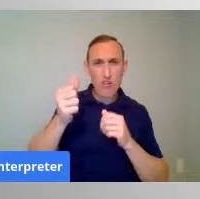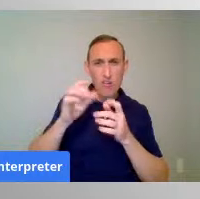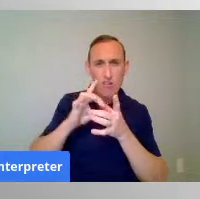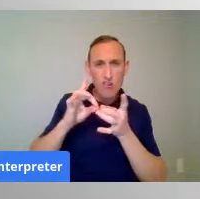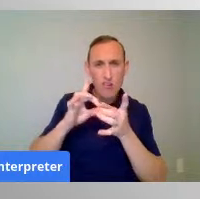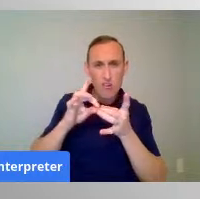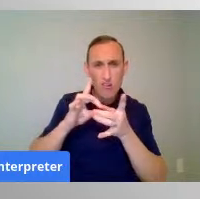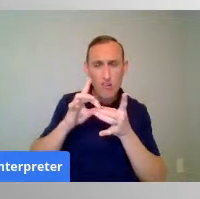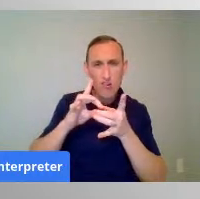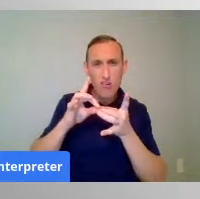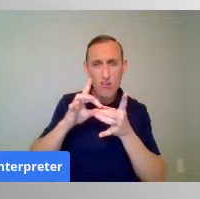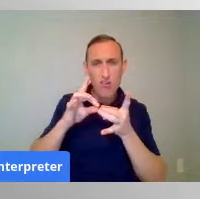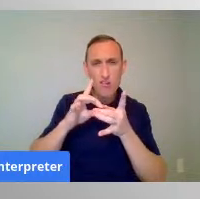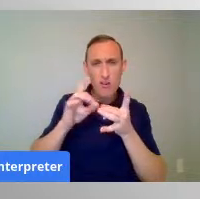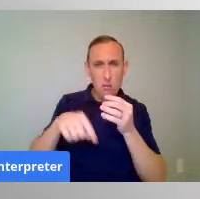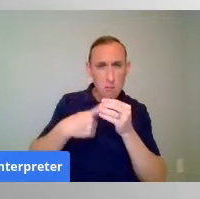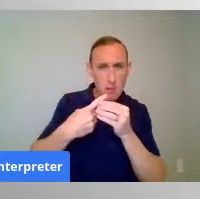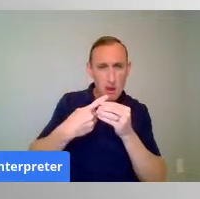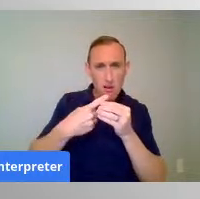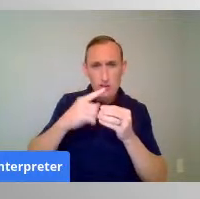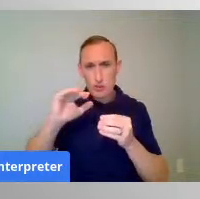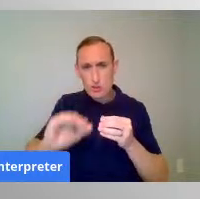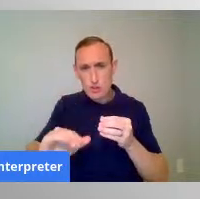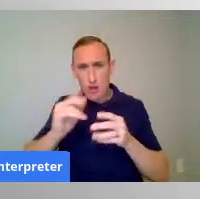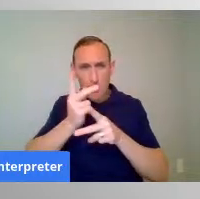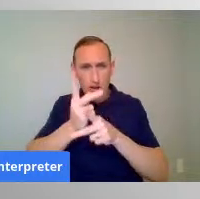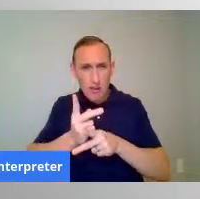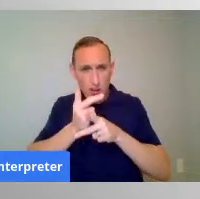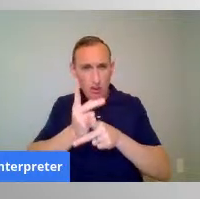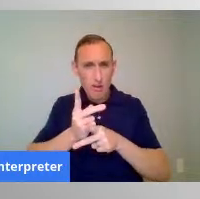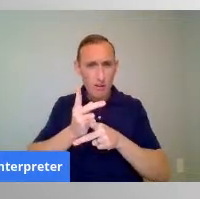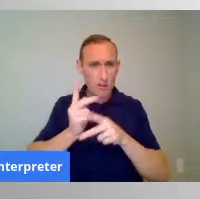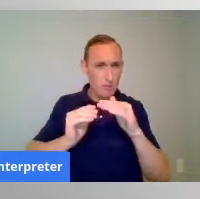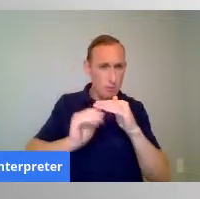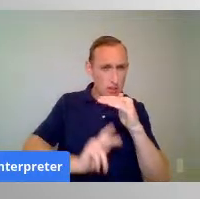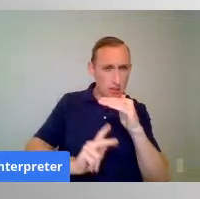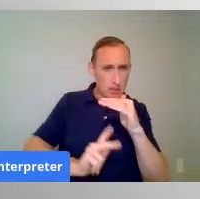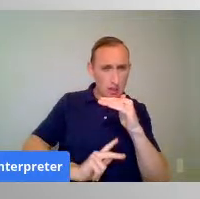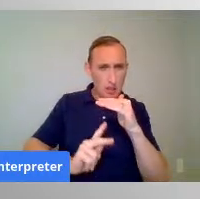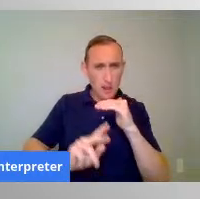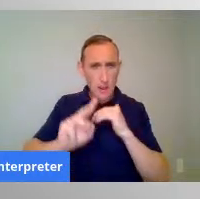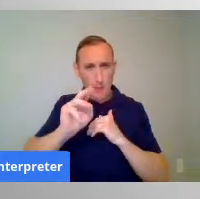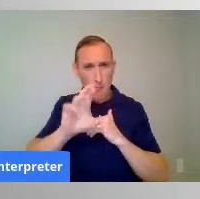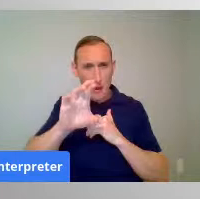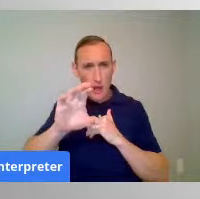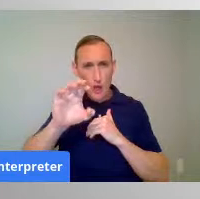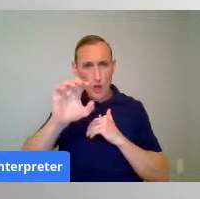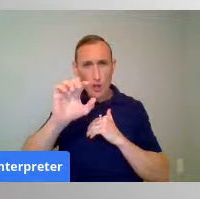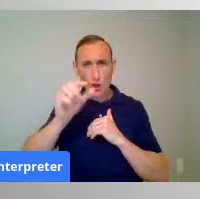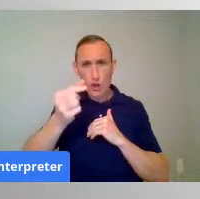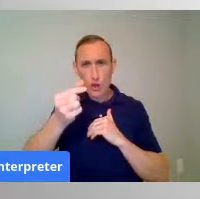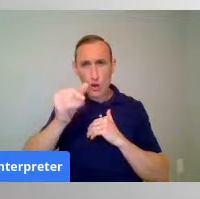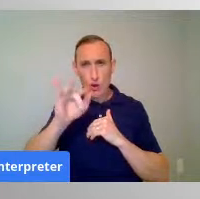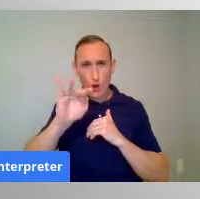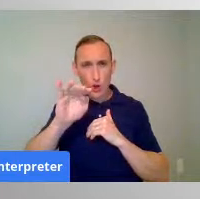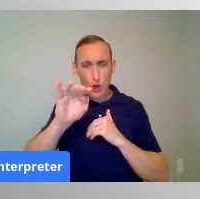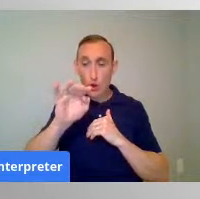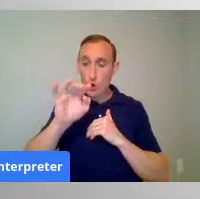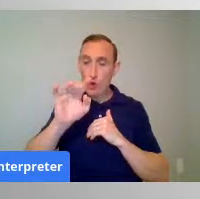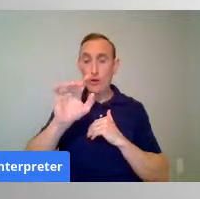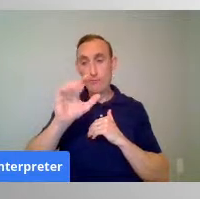experience with childcare as well with pre-K. Mayor Gertz, did you want to speak to that?